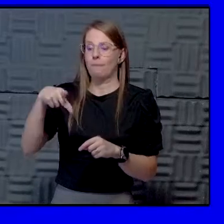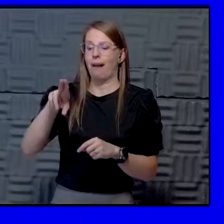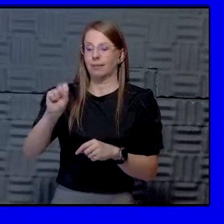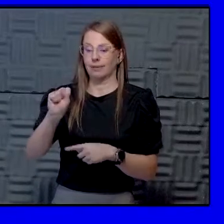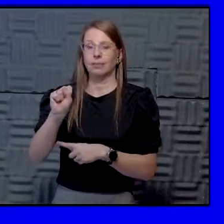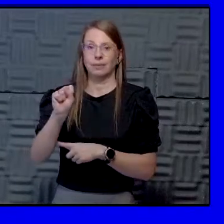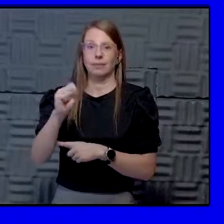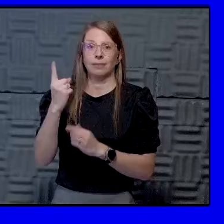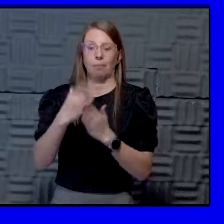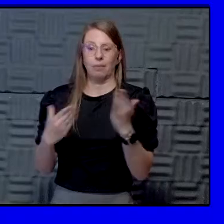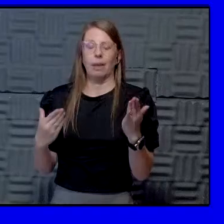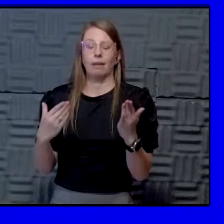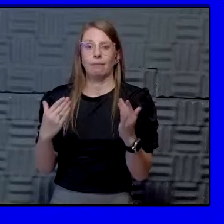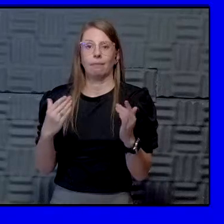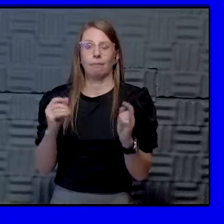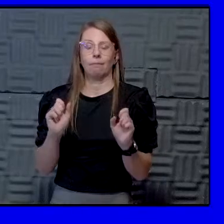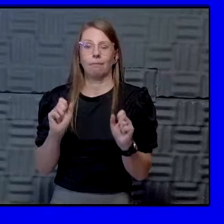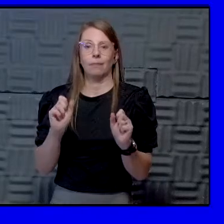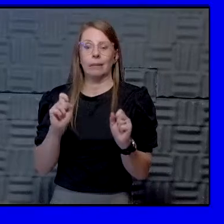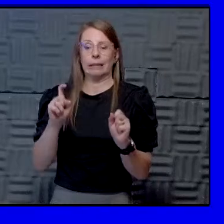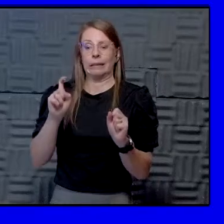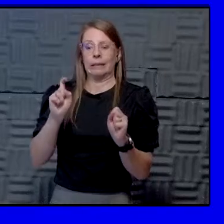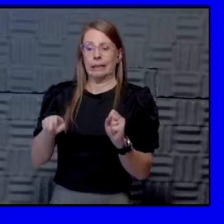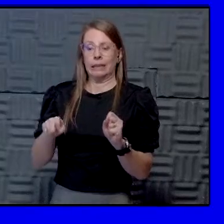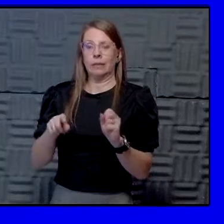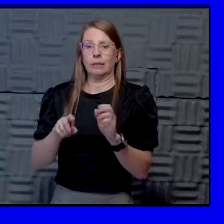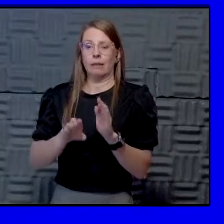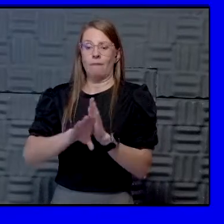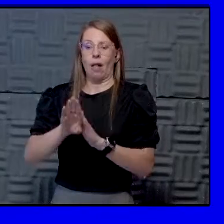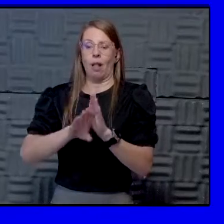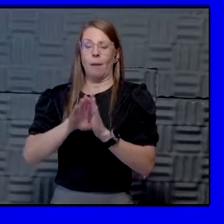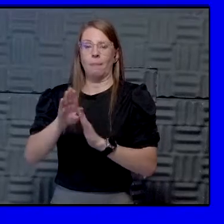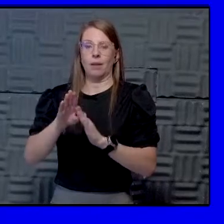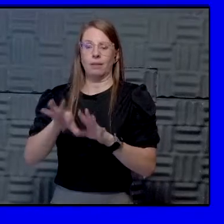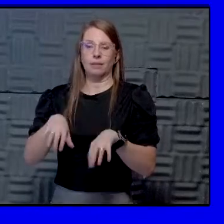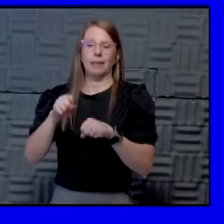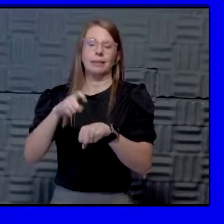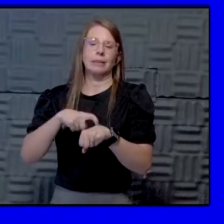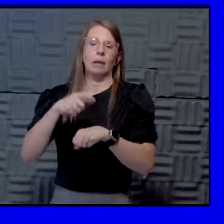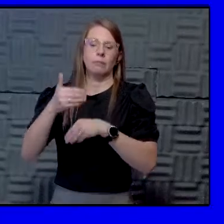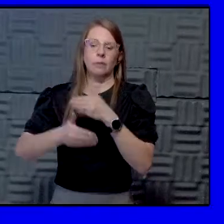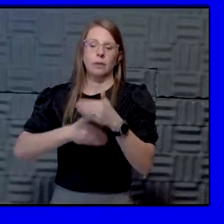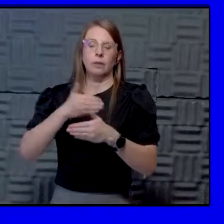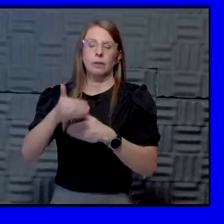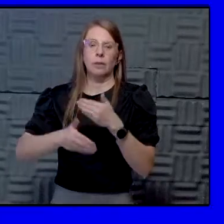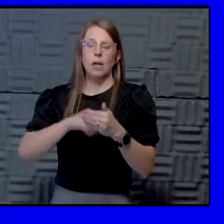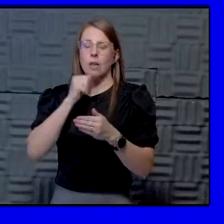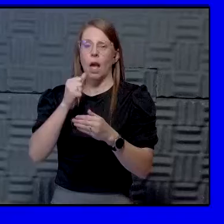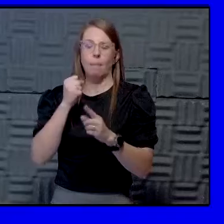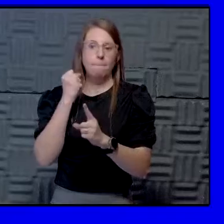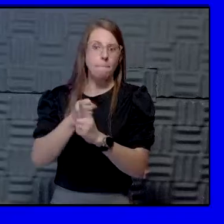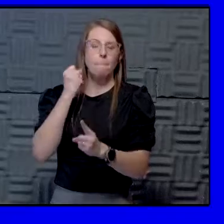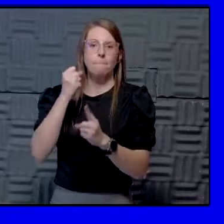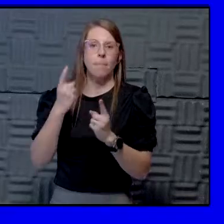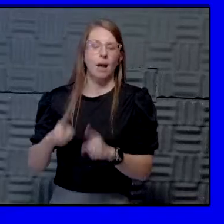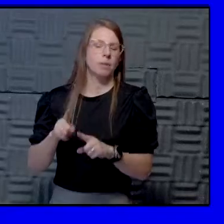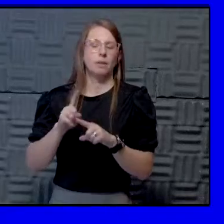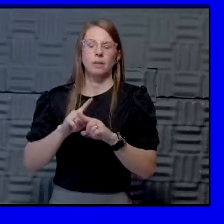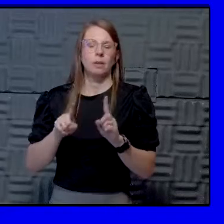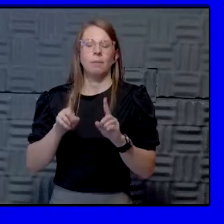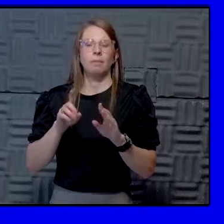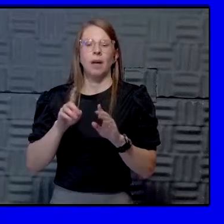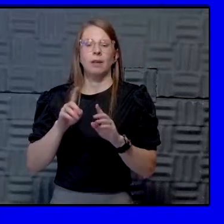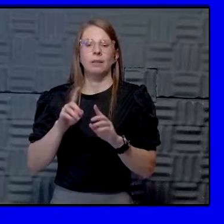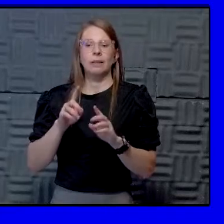something that needs to manifest really over time. It's not one specific time frame, but there are probably signals